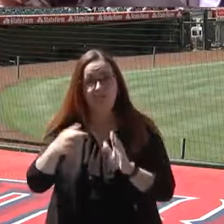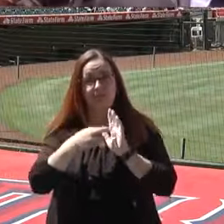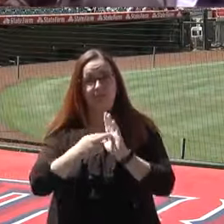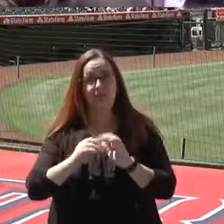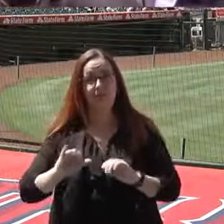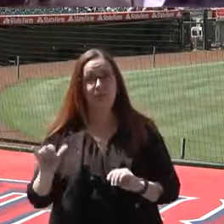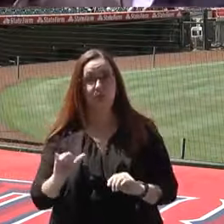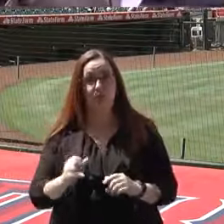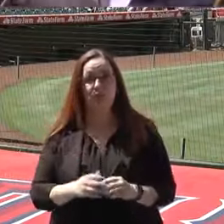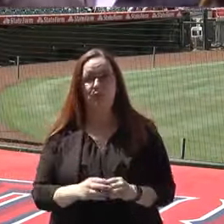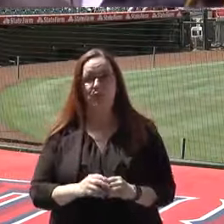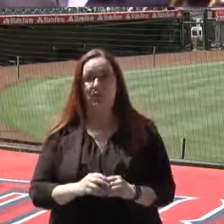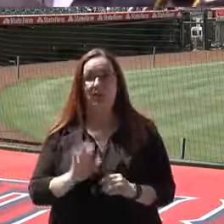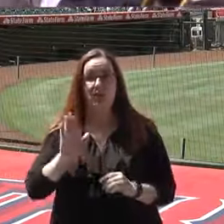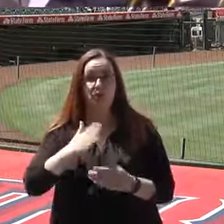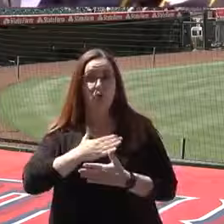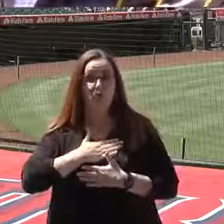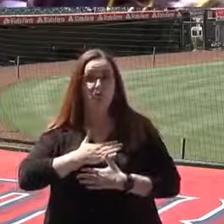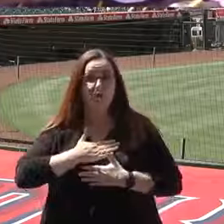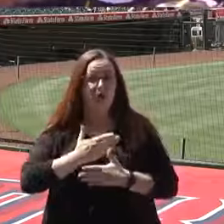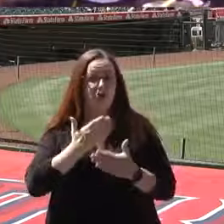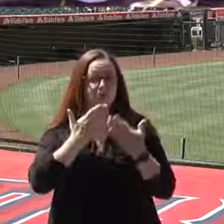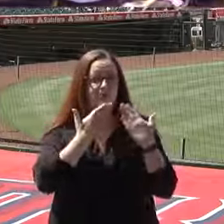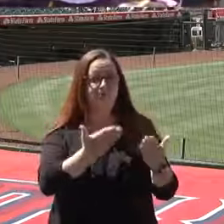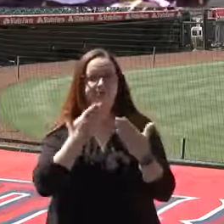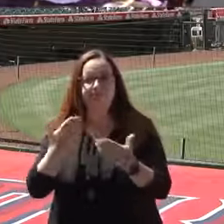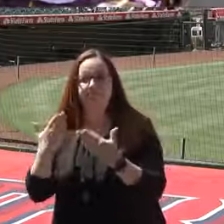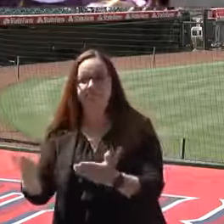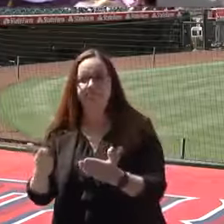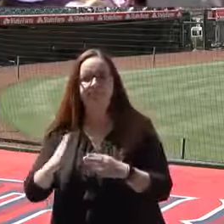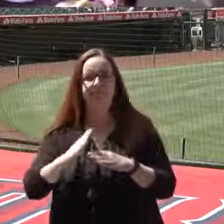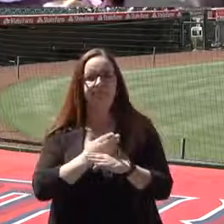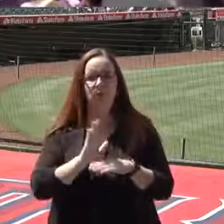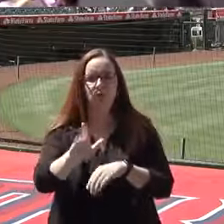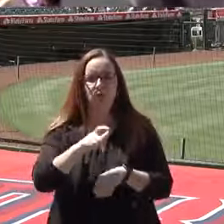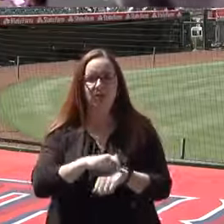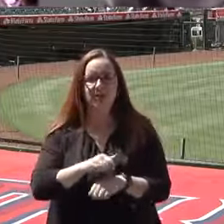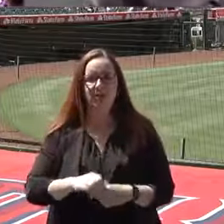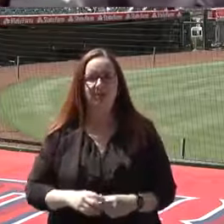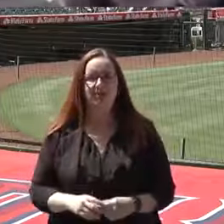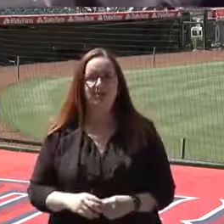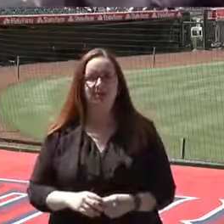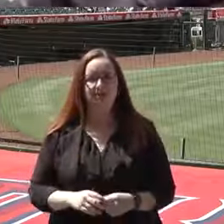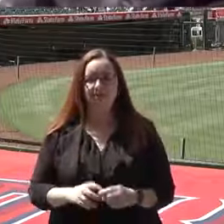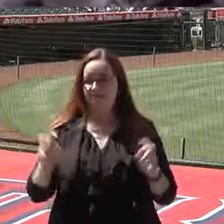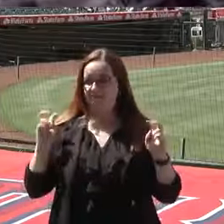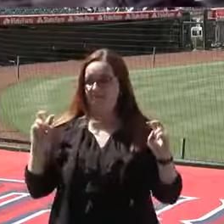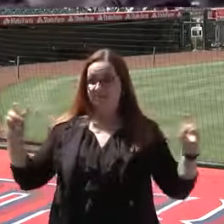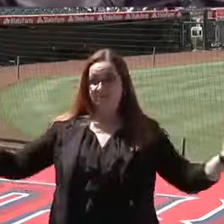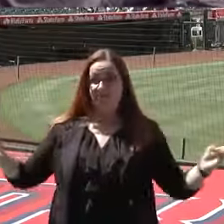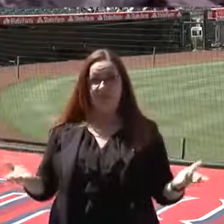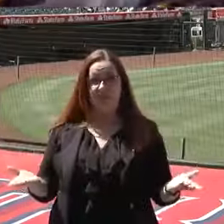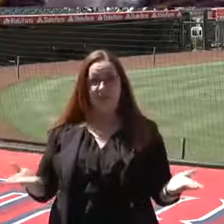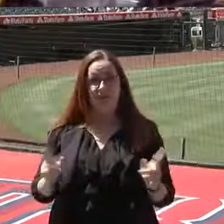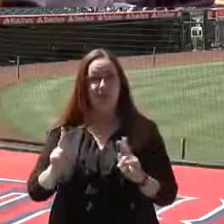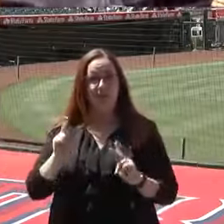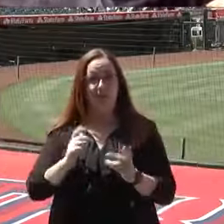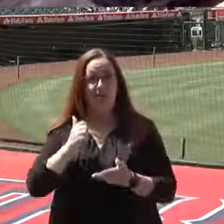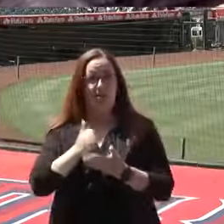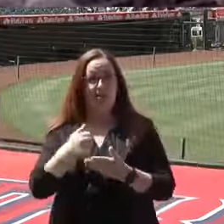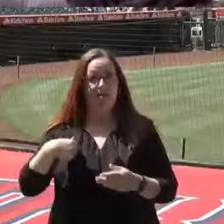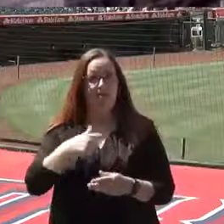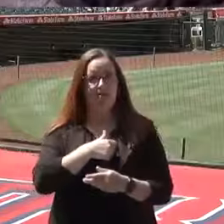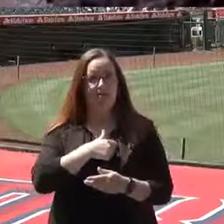Share your gratitude with those who helped you reach this moment. I'm surrounded on the stage by people who helped us all get